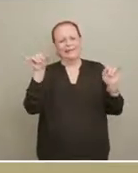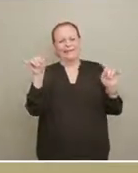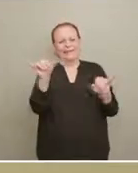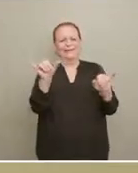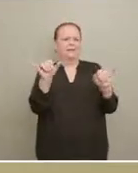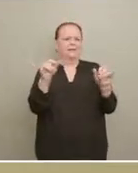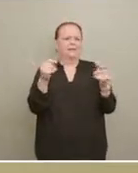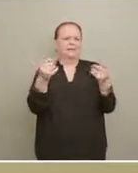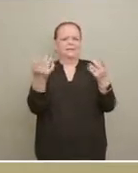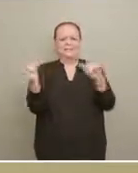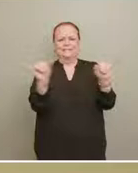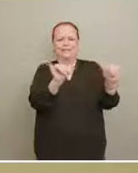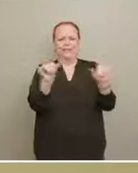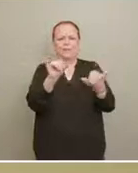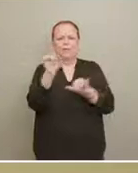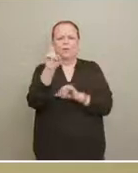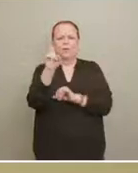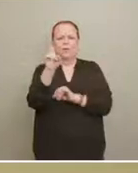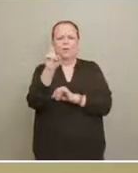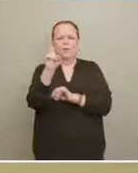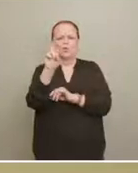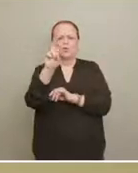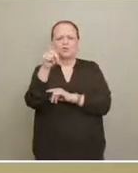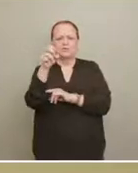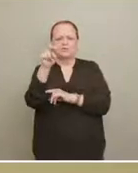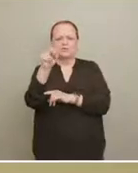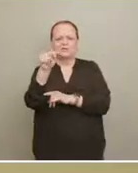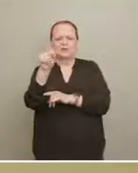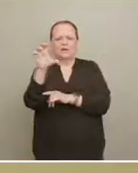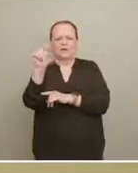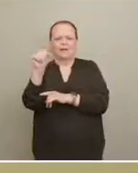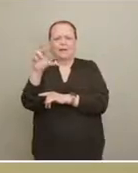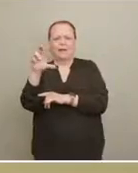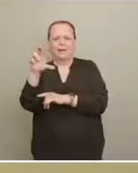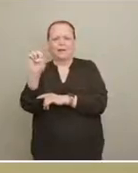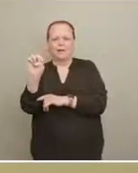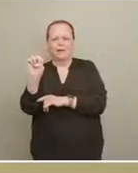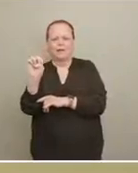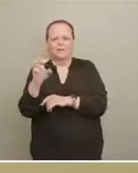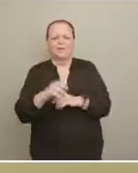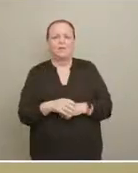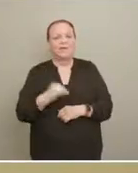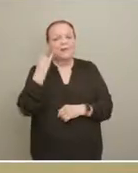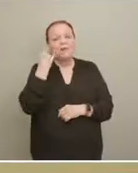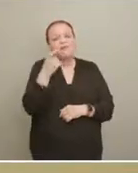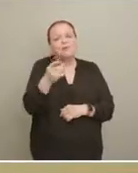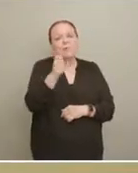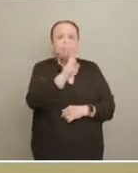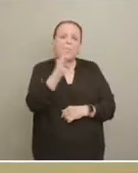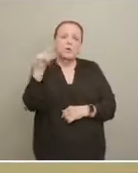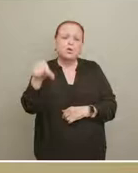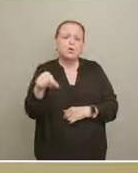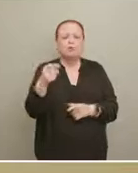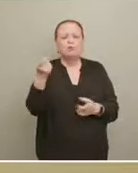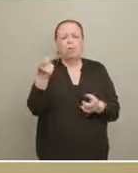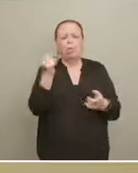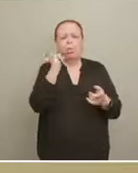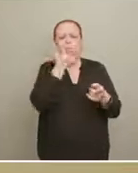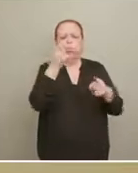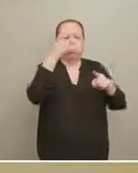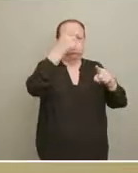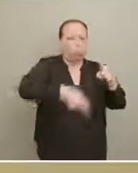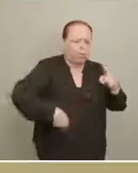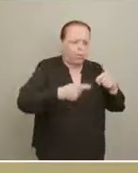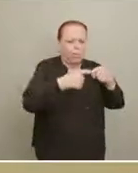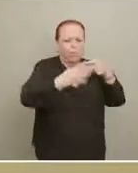might be preparing for a barbecue and you might slice your finger with a knife. Instead of going to the emergency department that will take hours,